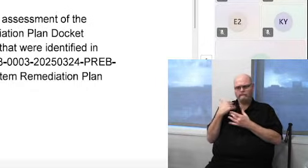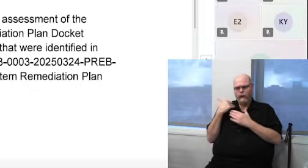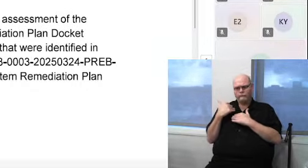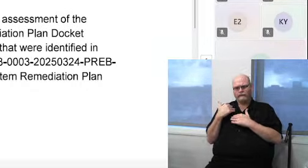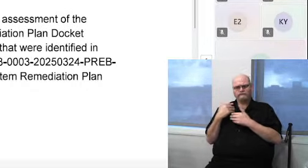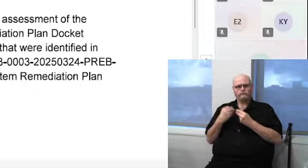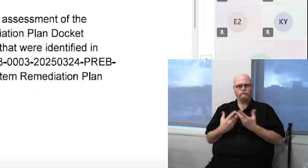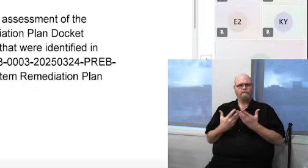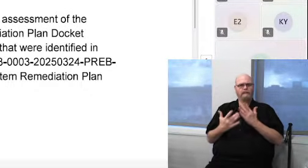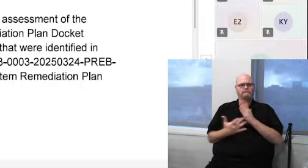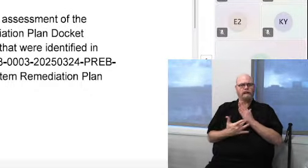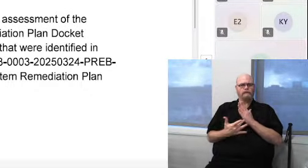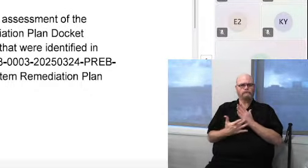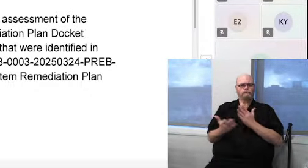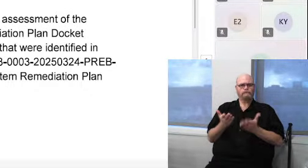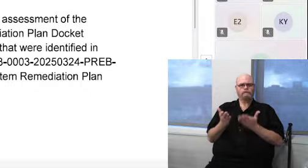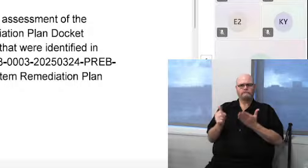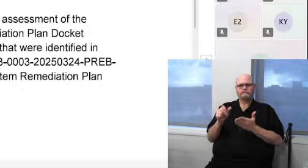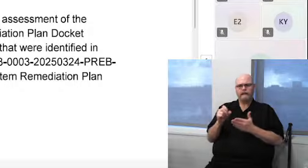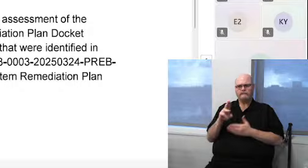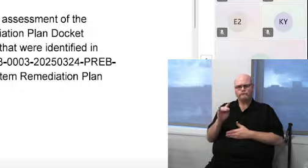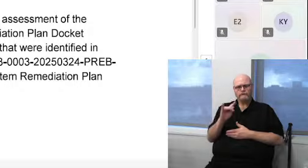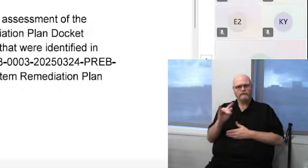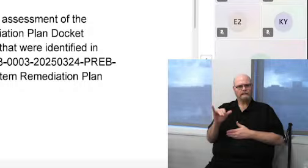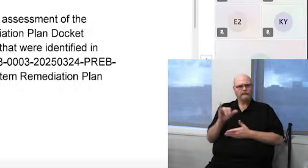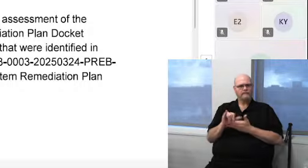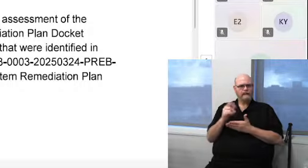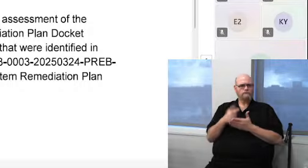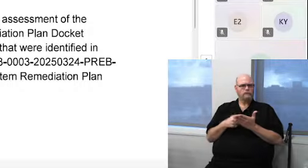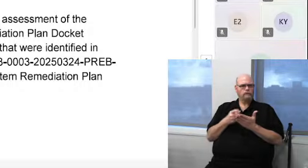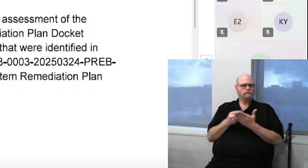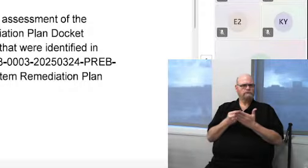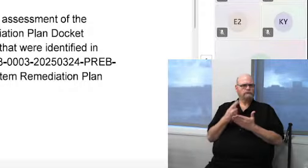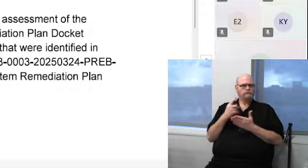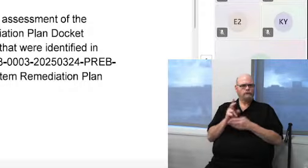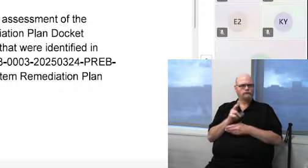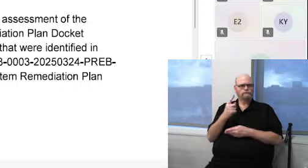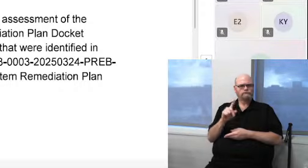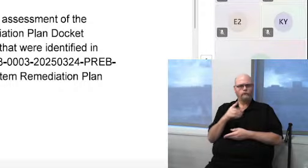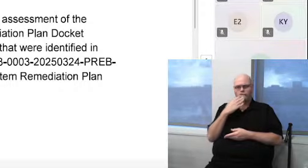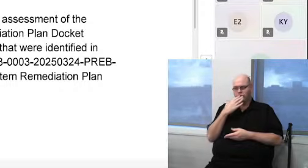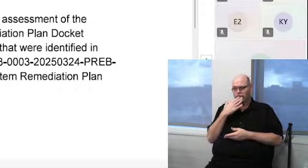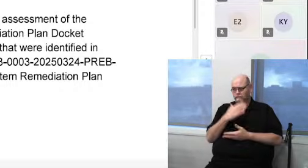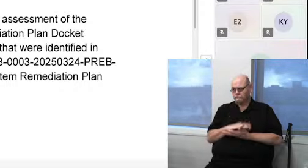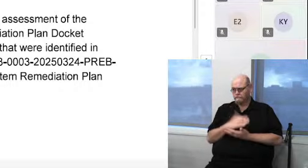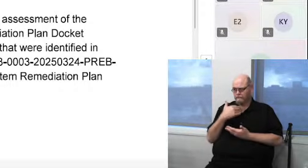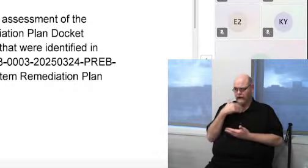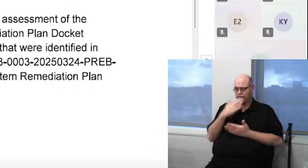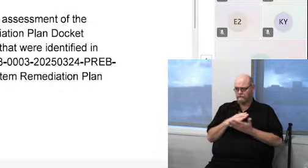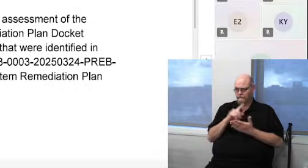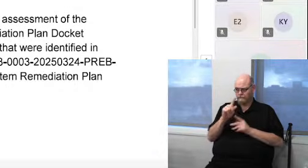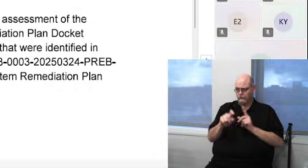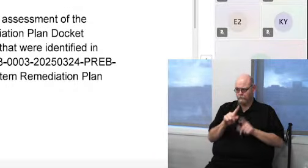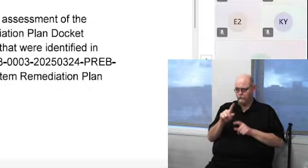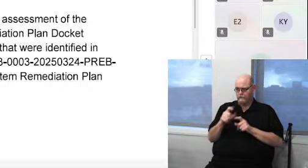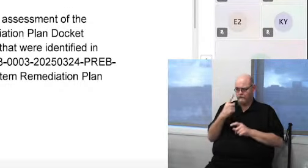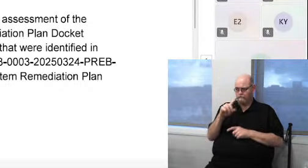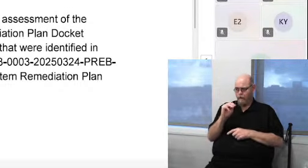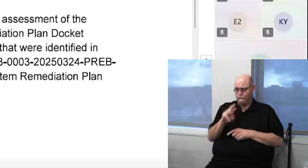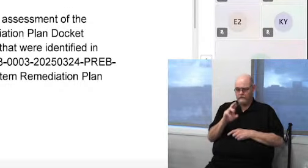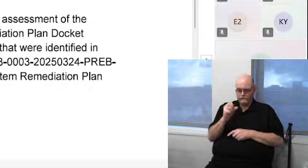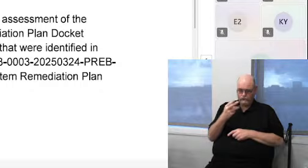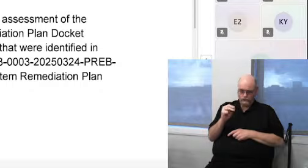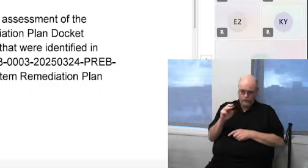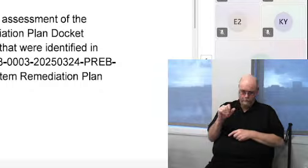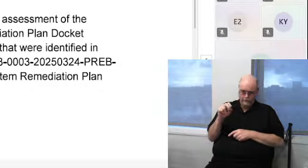to provide technical services as a utility, and that's what those funds are used for. Thank you. I do have some